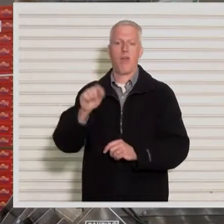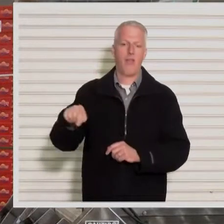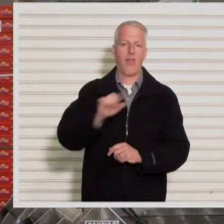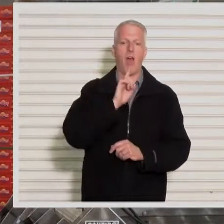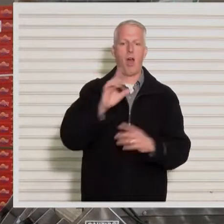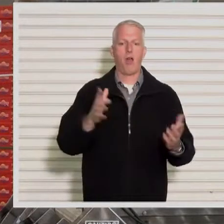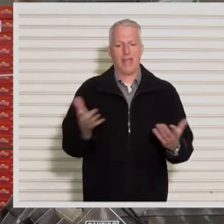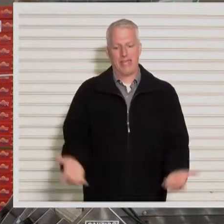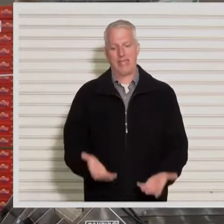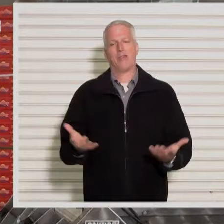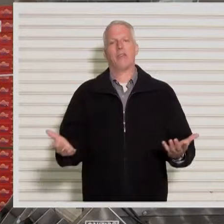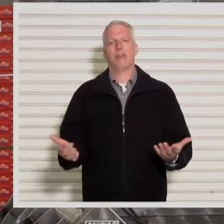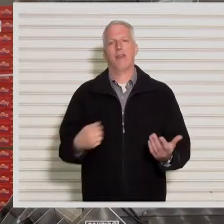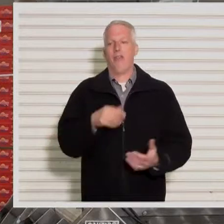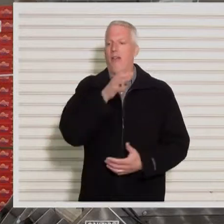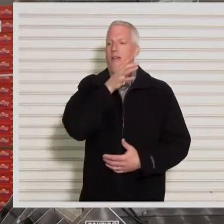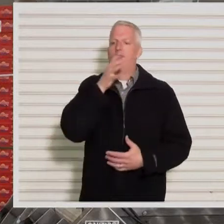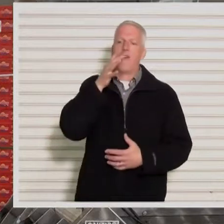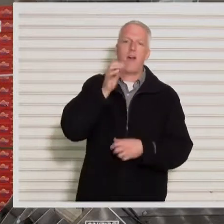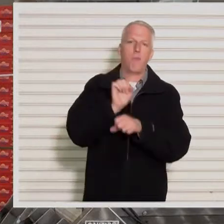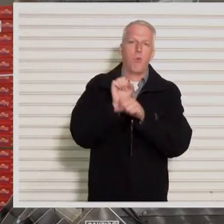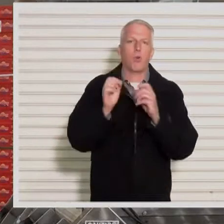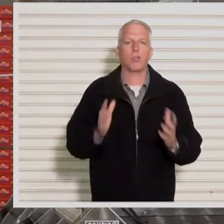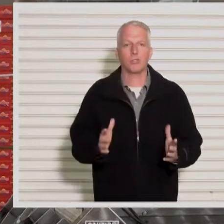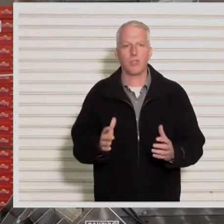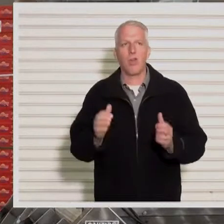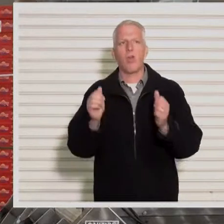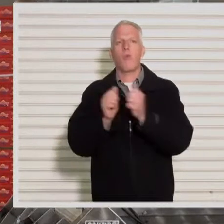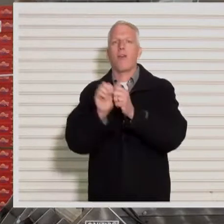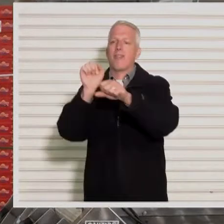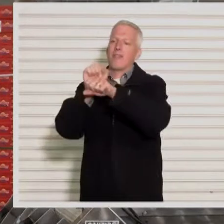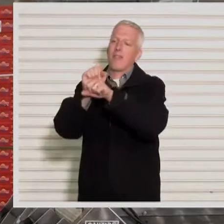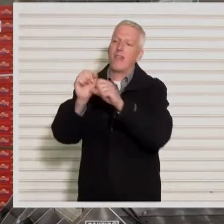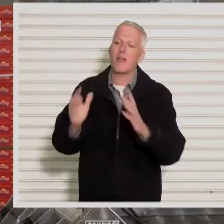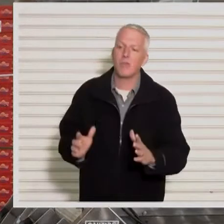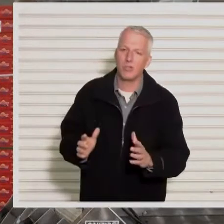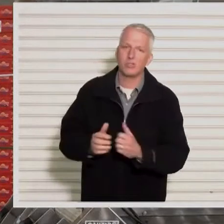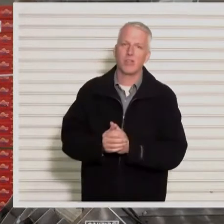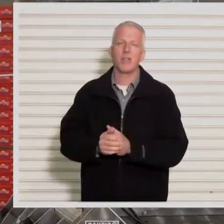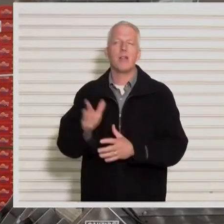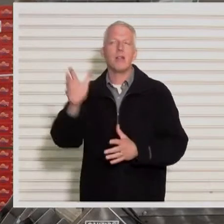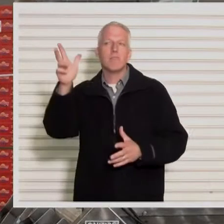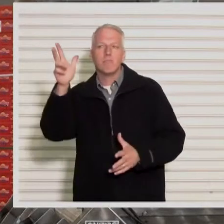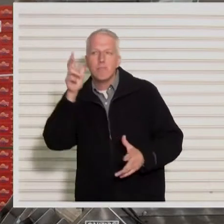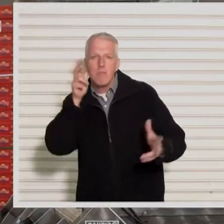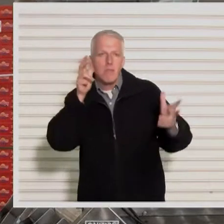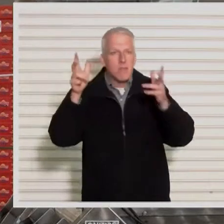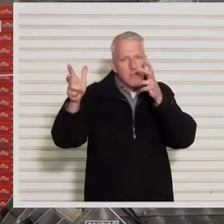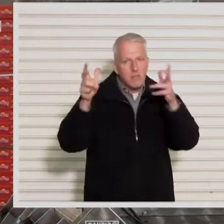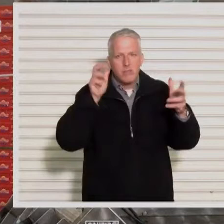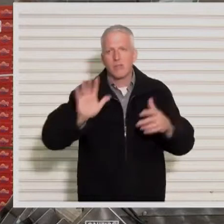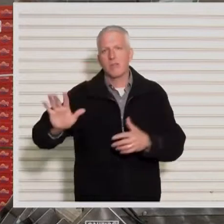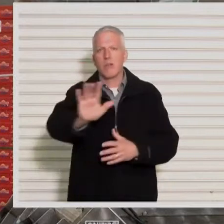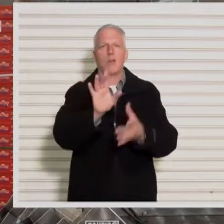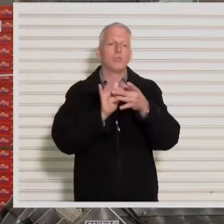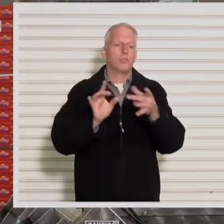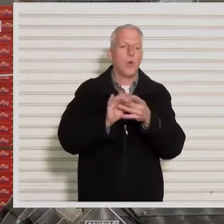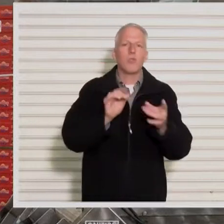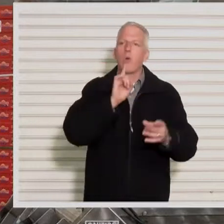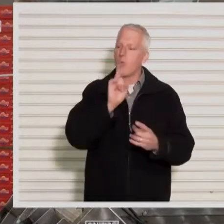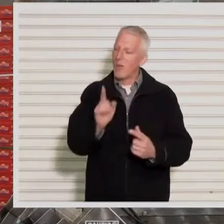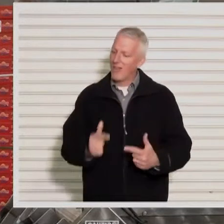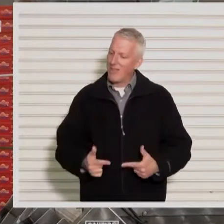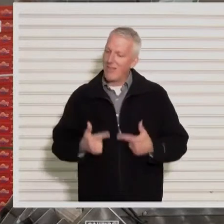right here with the farm workers, with the laborers, listening to the stories of real